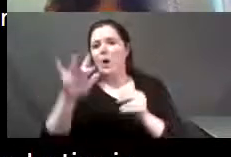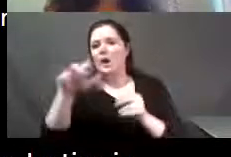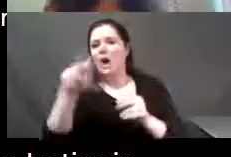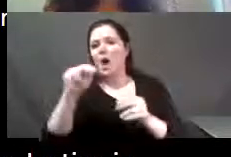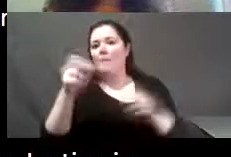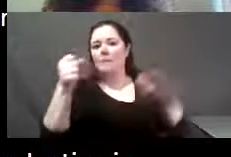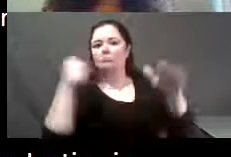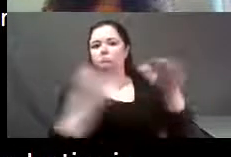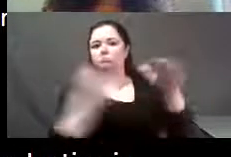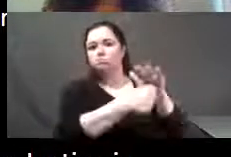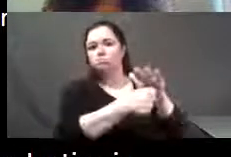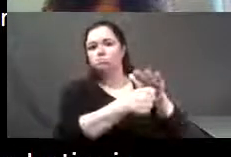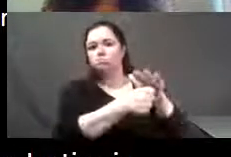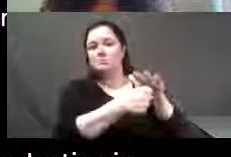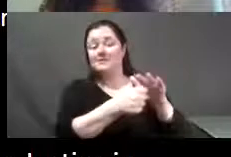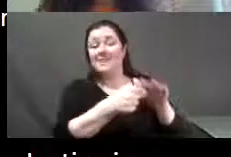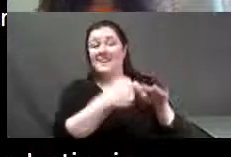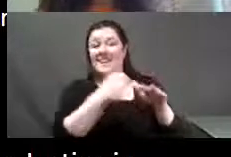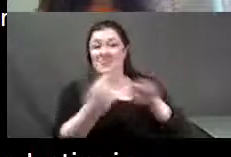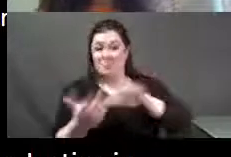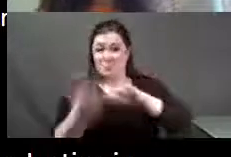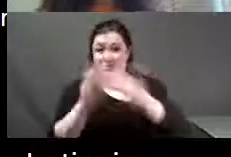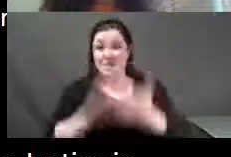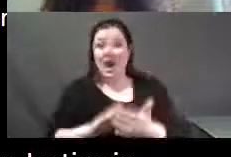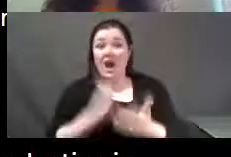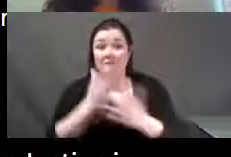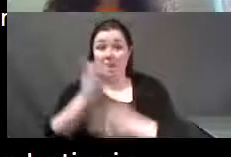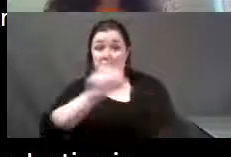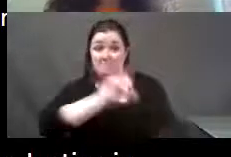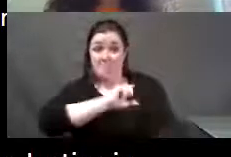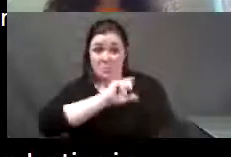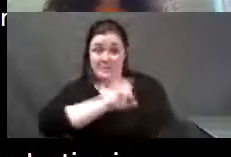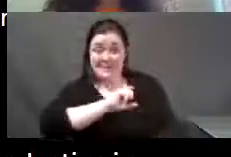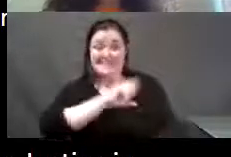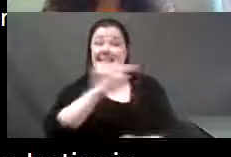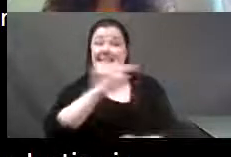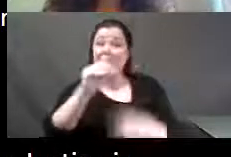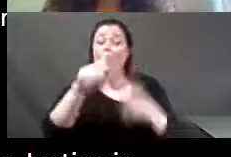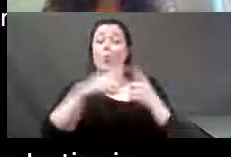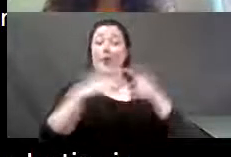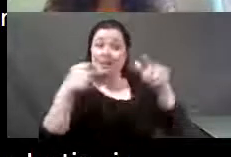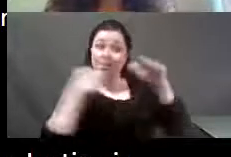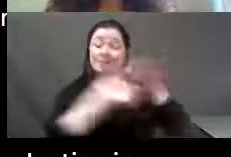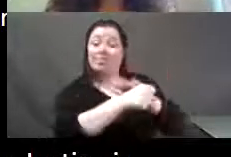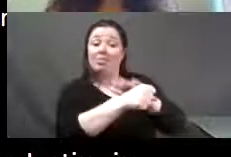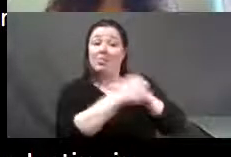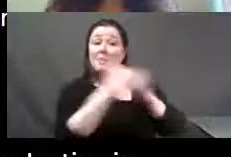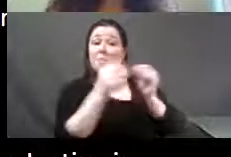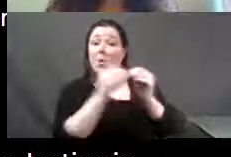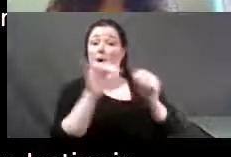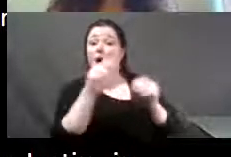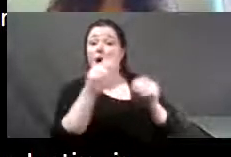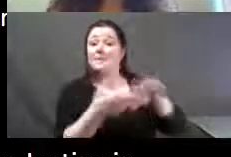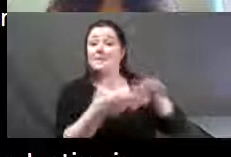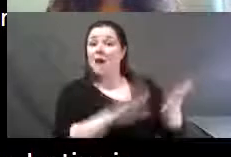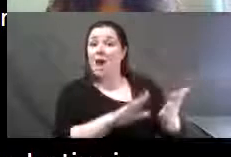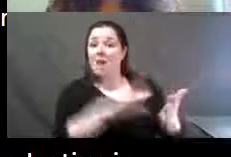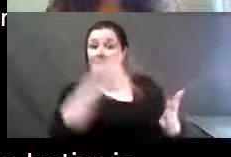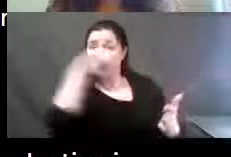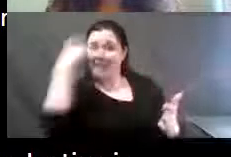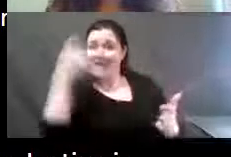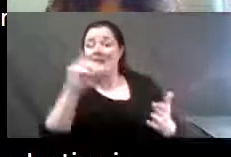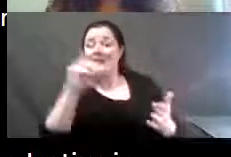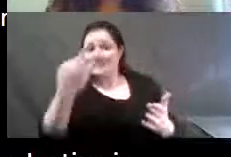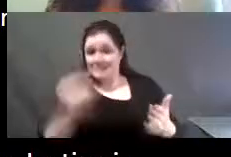incarcerated, to die at the hands of police, and to die while incarcerated. And I know many people know about